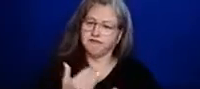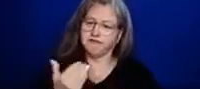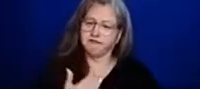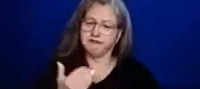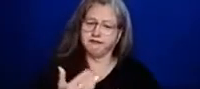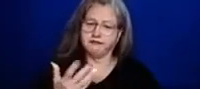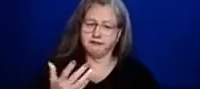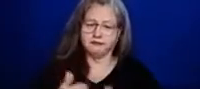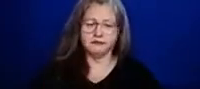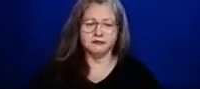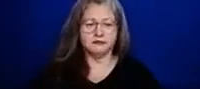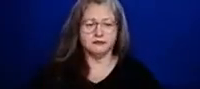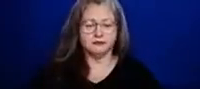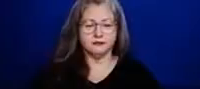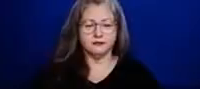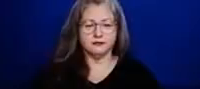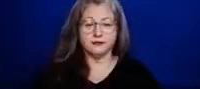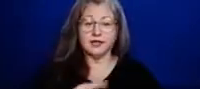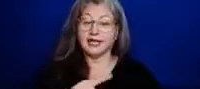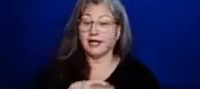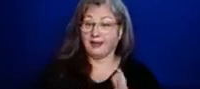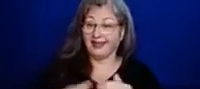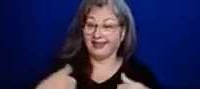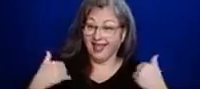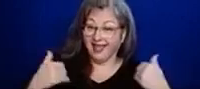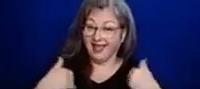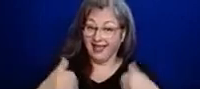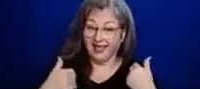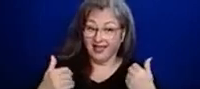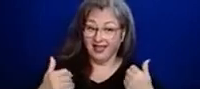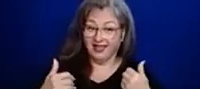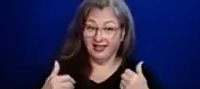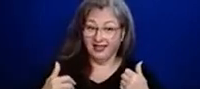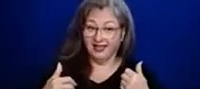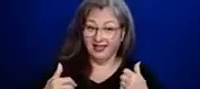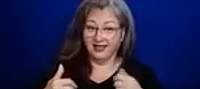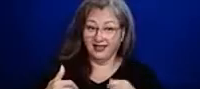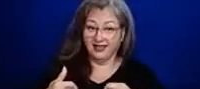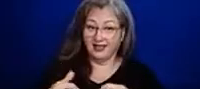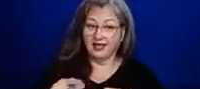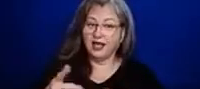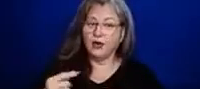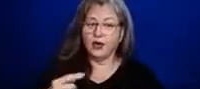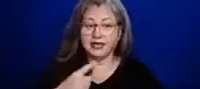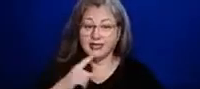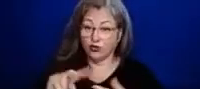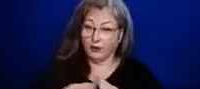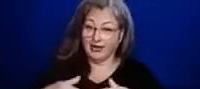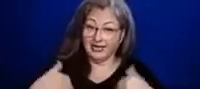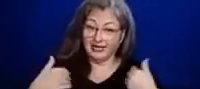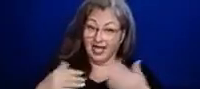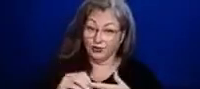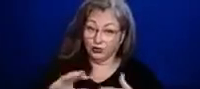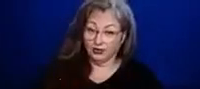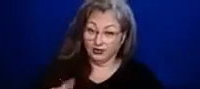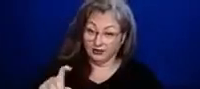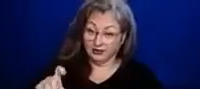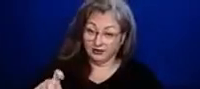students, no room. And then I would ask him, He meant young?